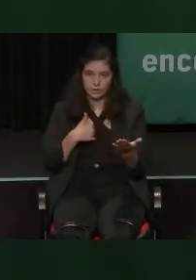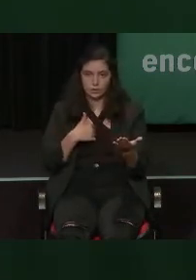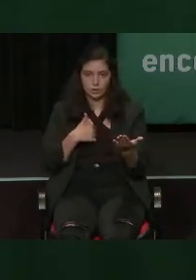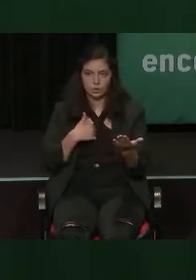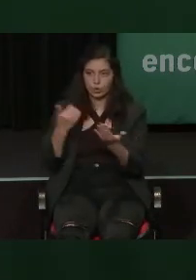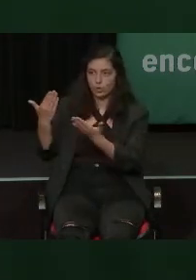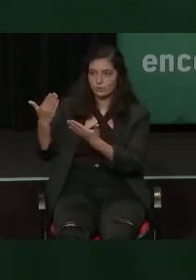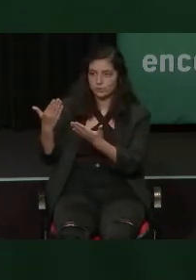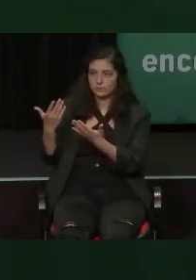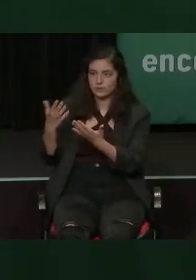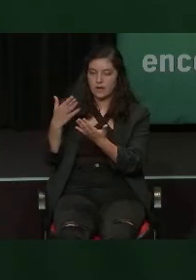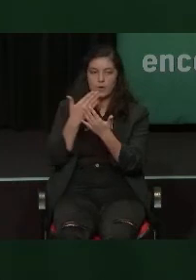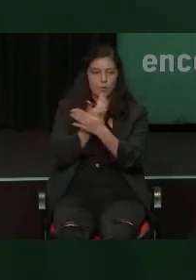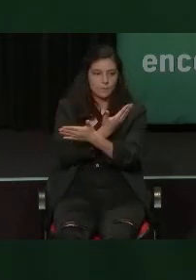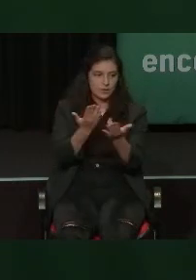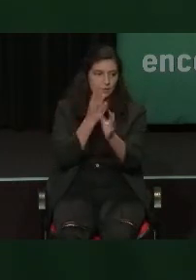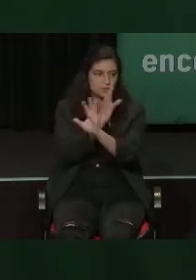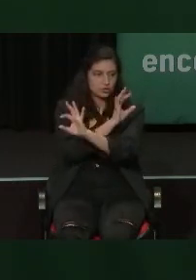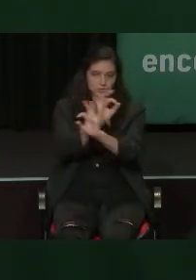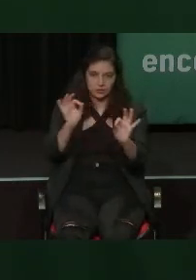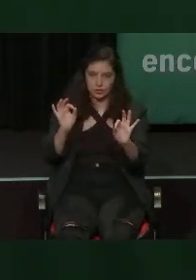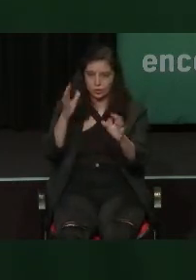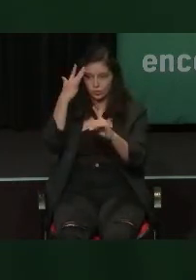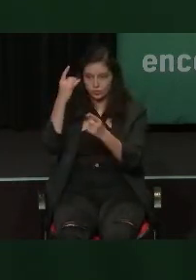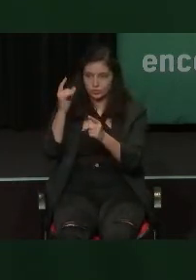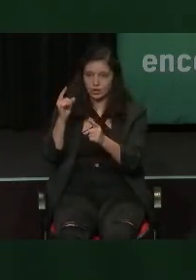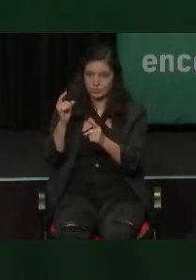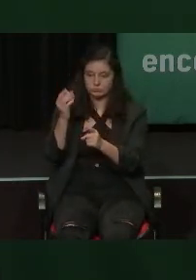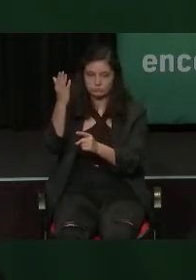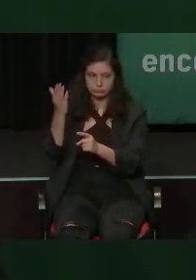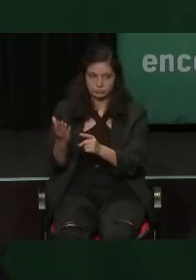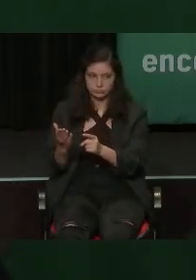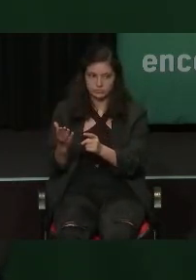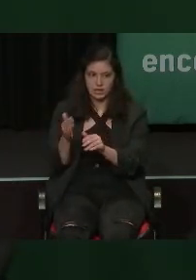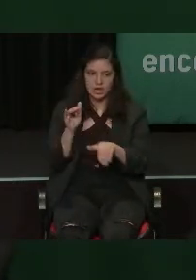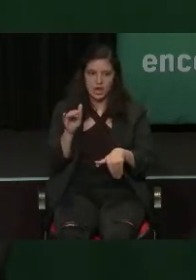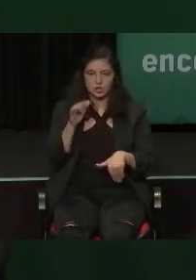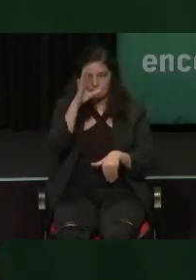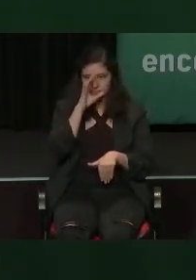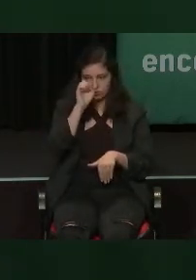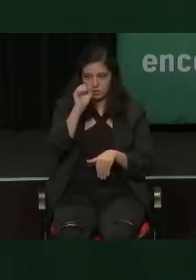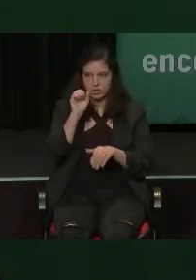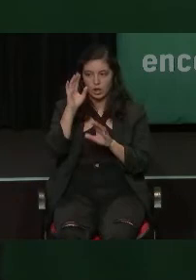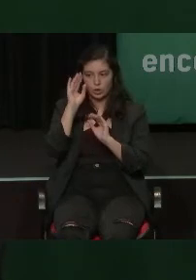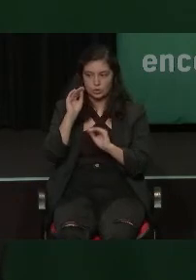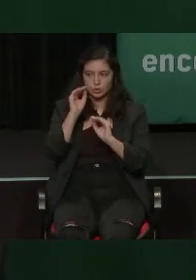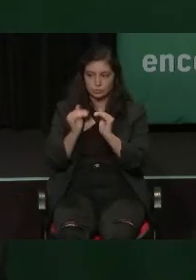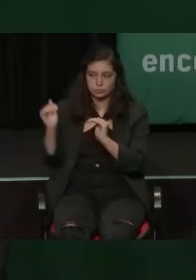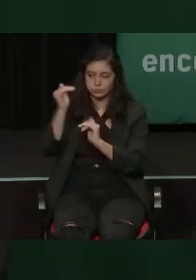the thanks of His Excellency, Professor Khaled Abdelghaffar, Egyptian Minister of Higher Education